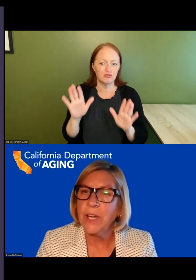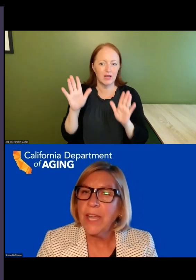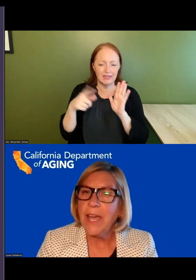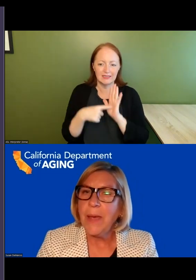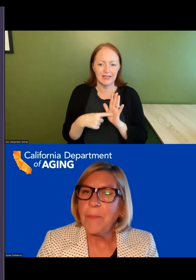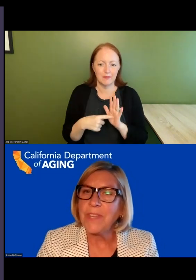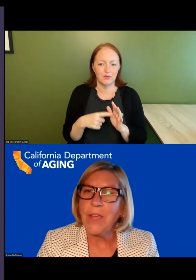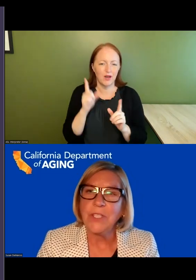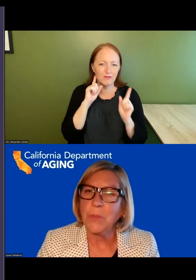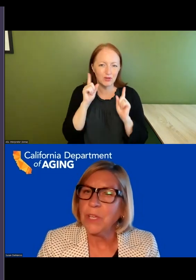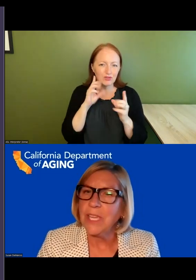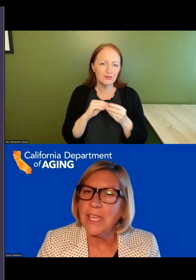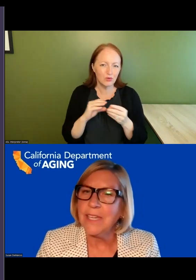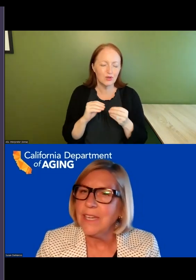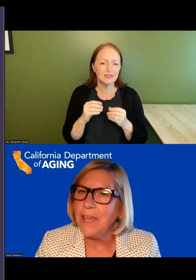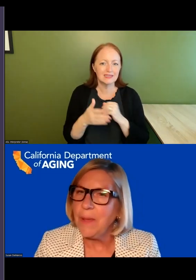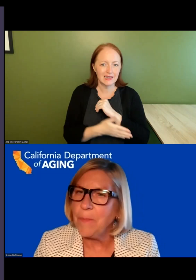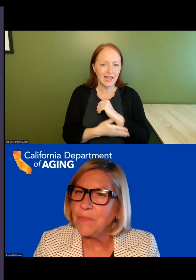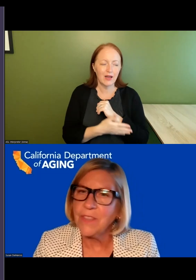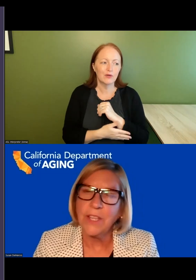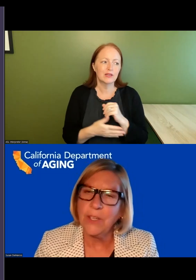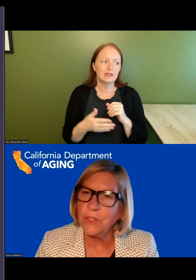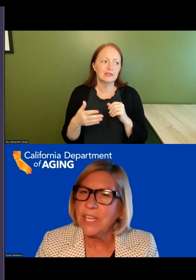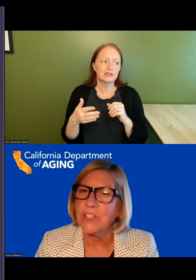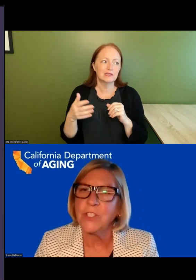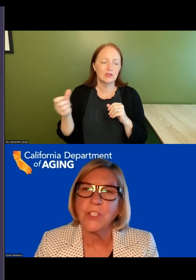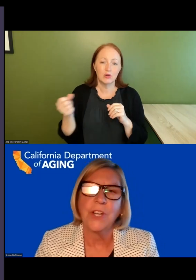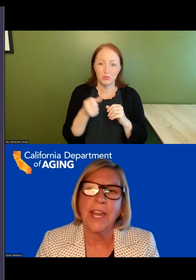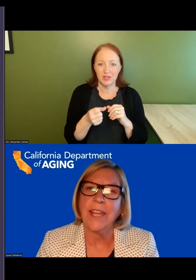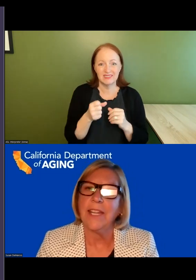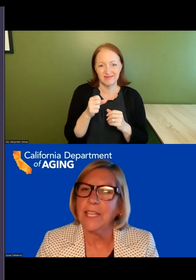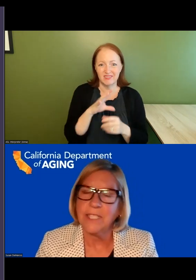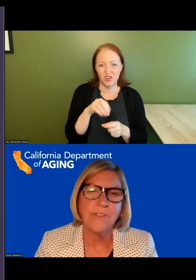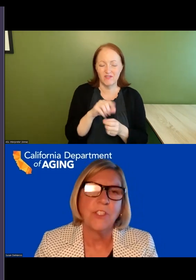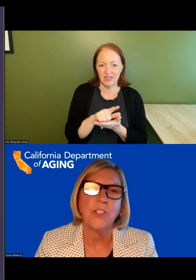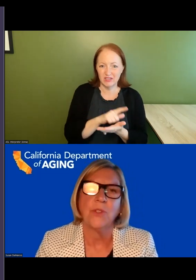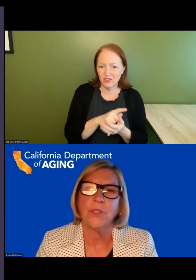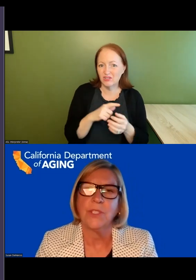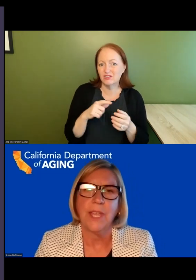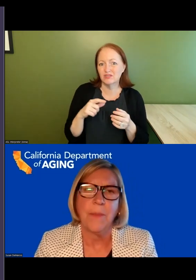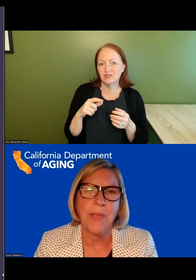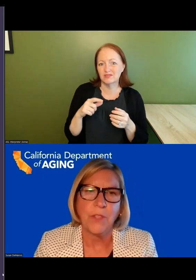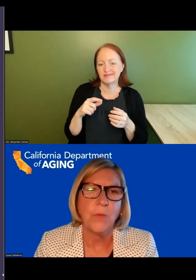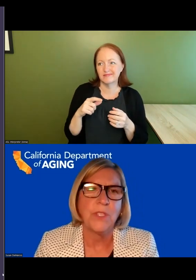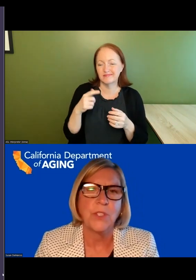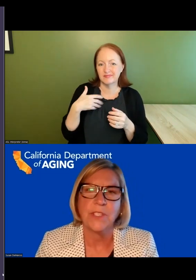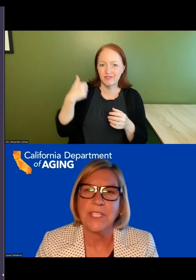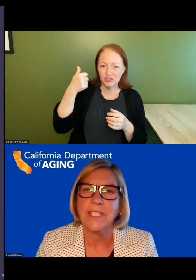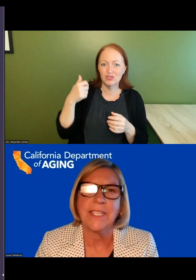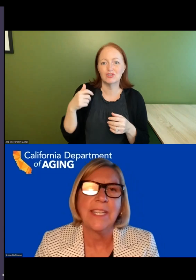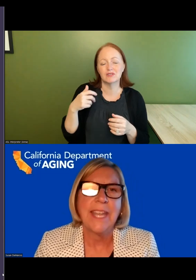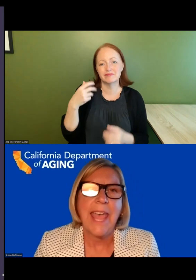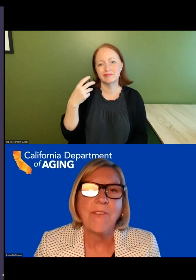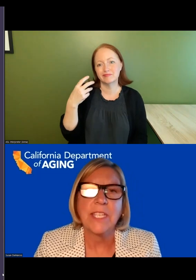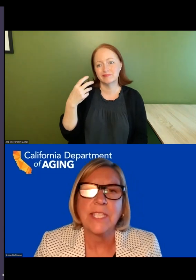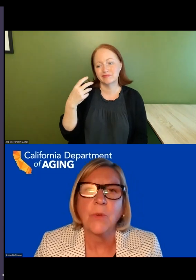where counties are bringing in the legal sector and elected officials, health and human services